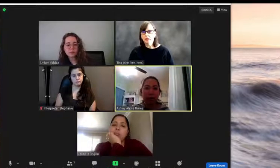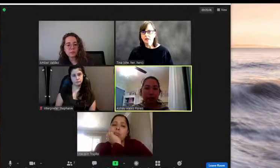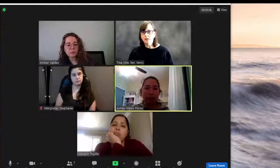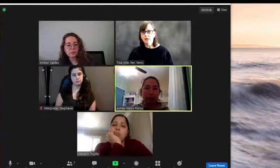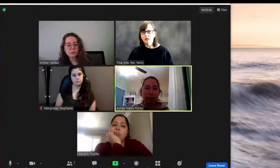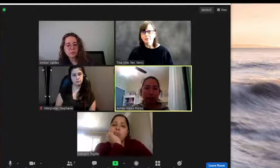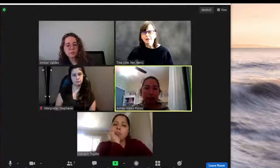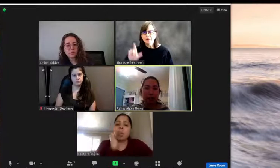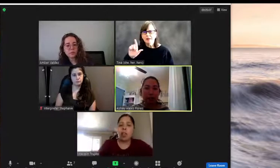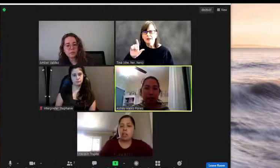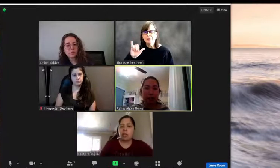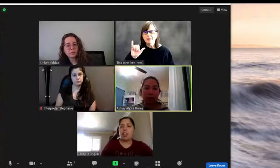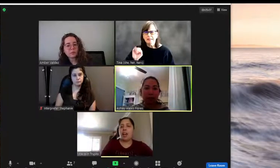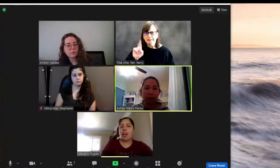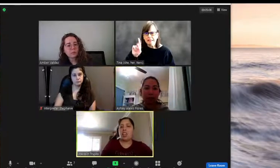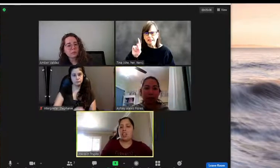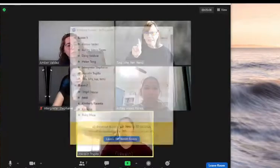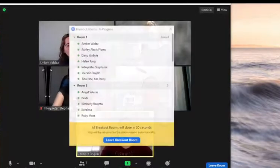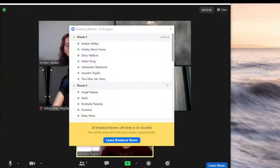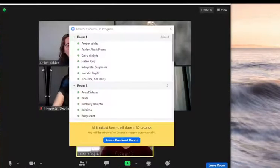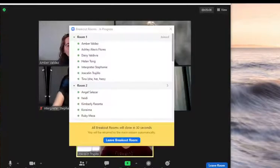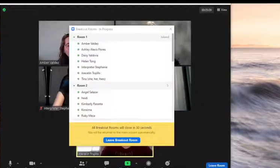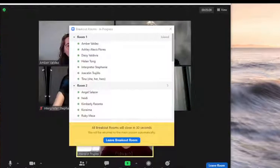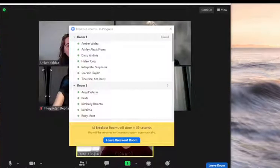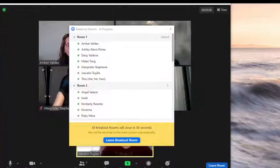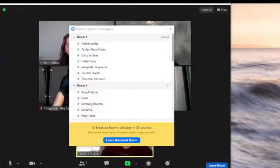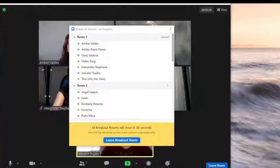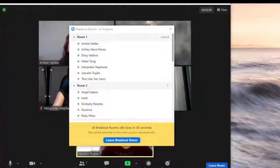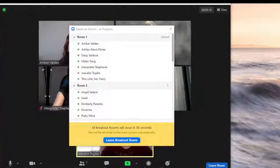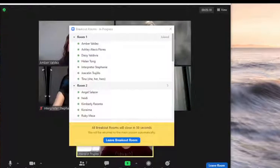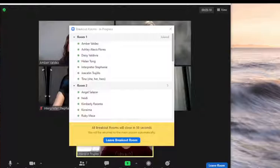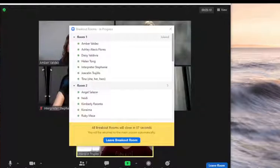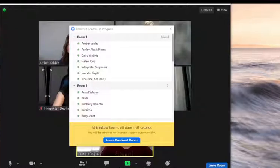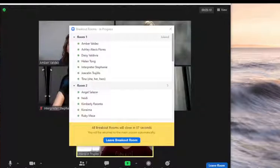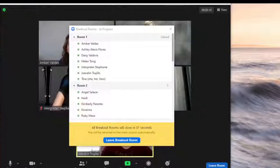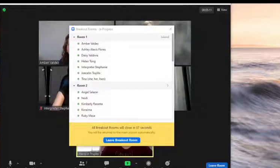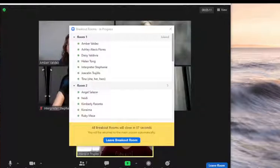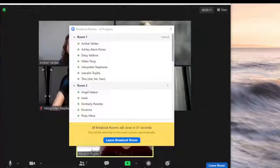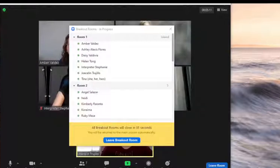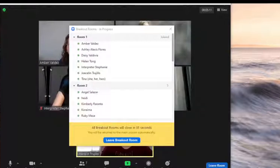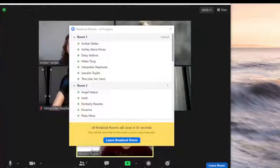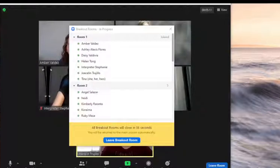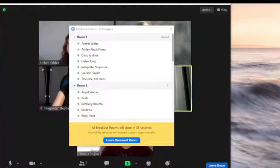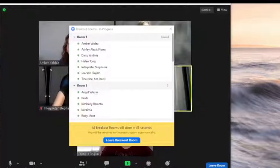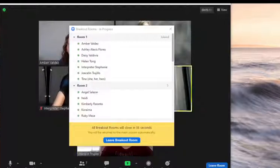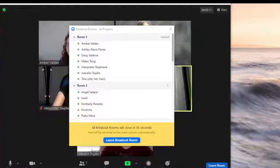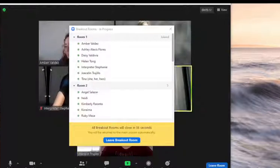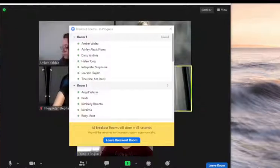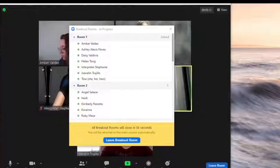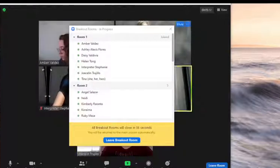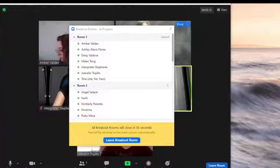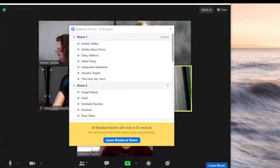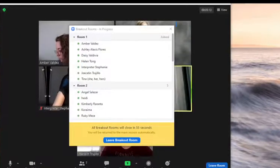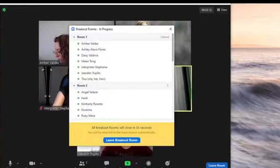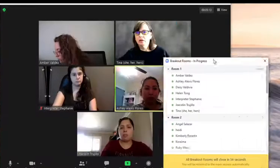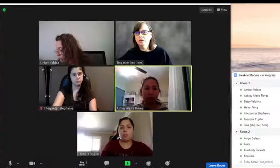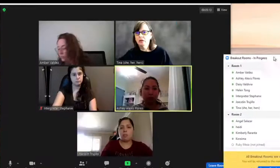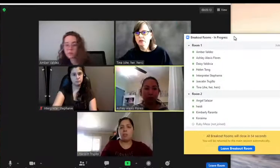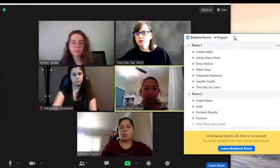link? What's your response to your Yeah, answer? she put it on the chat. Okay, so your